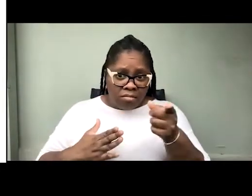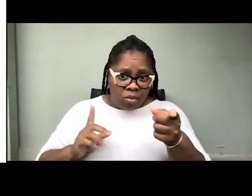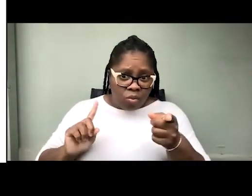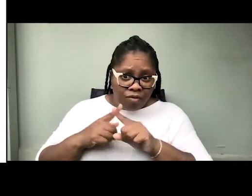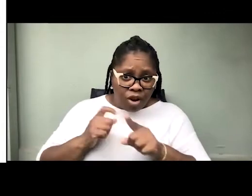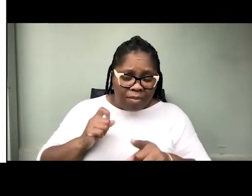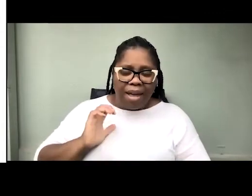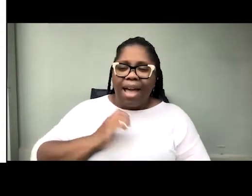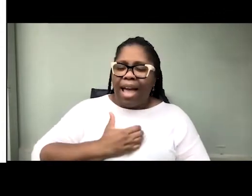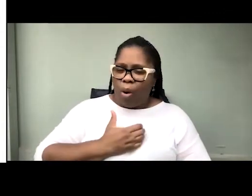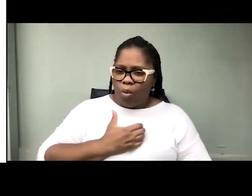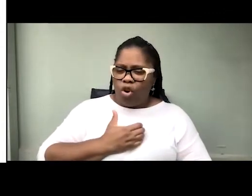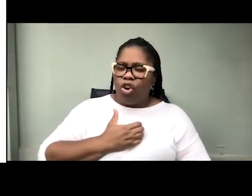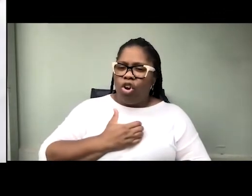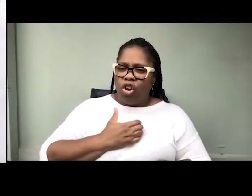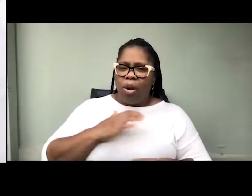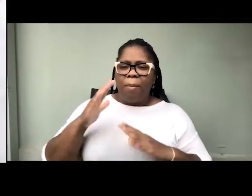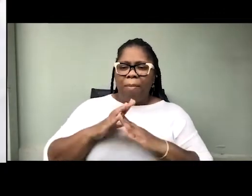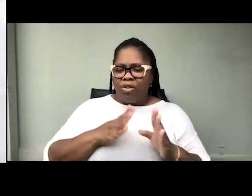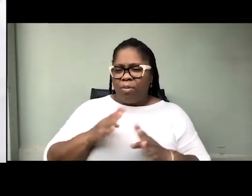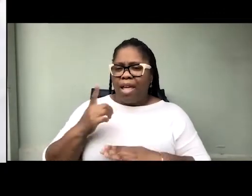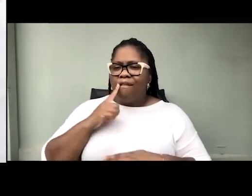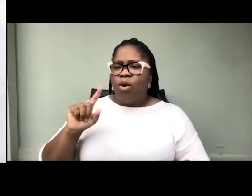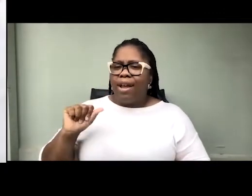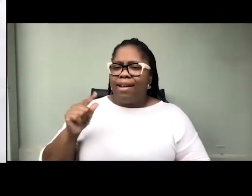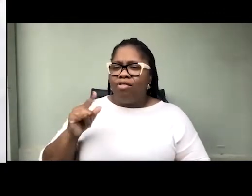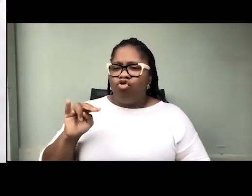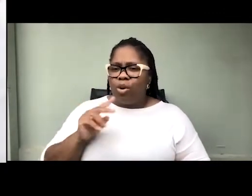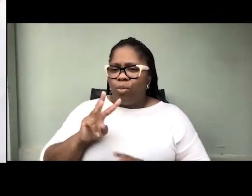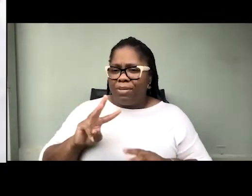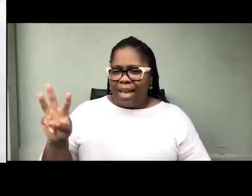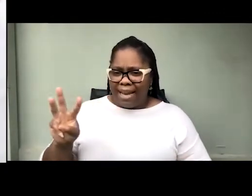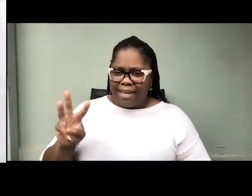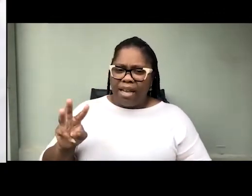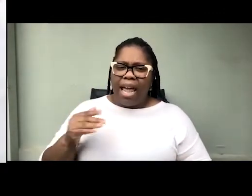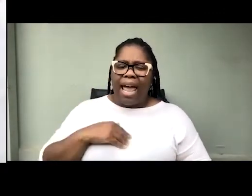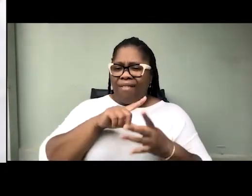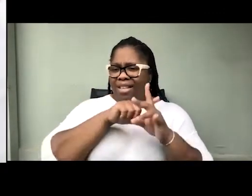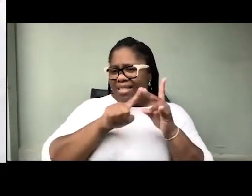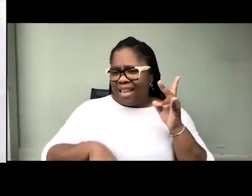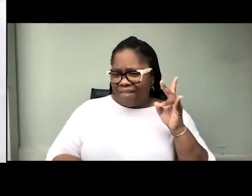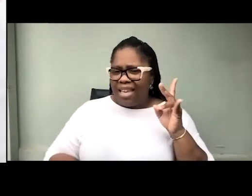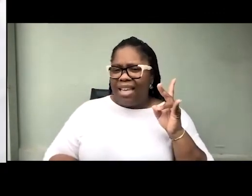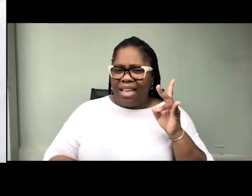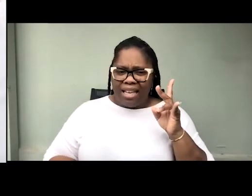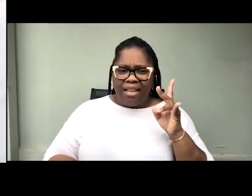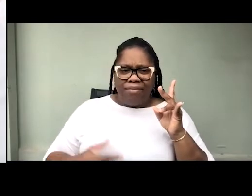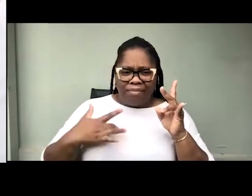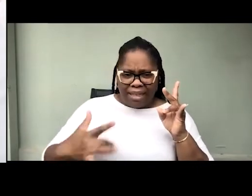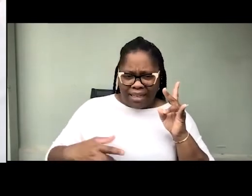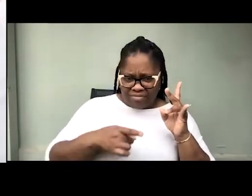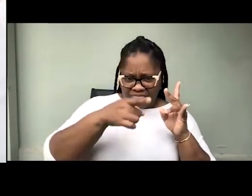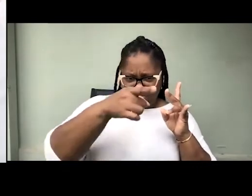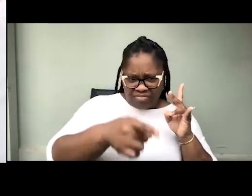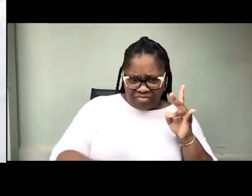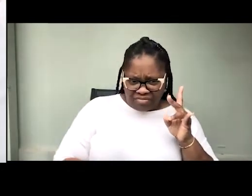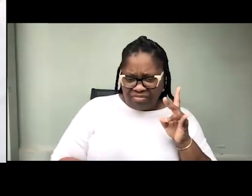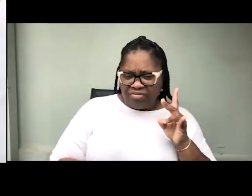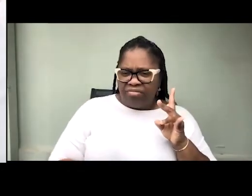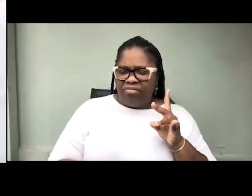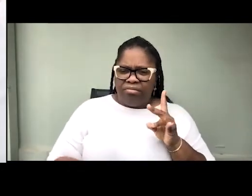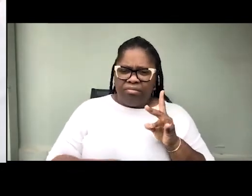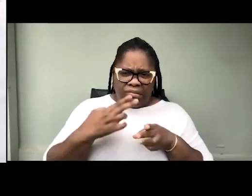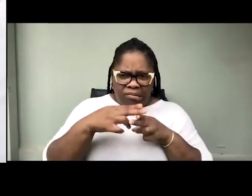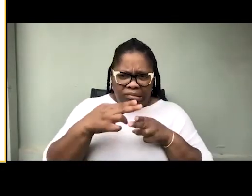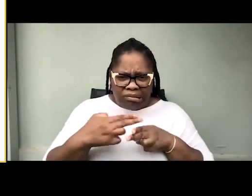our main Master Plan for Aging website. The playbook has 7 plays. They're outlined right here. I'll just briefly go through